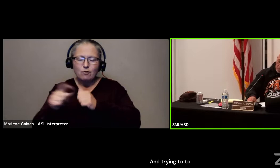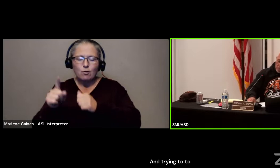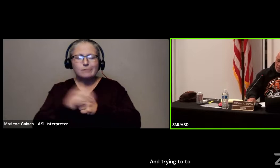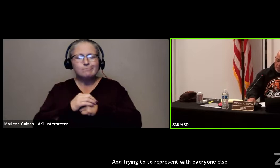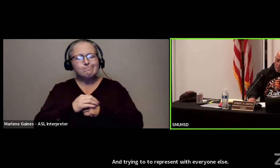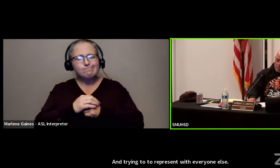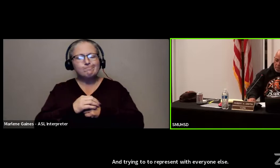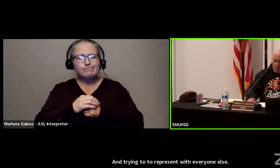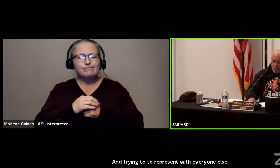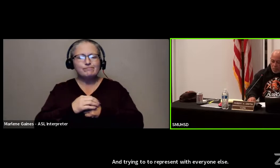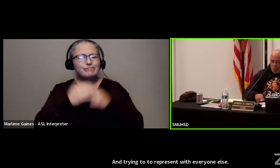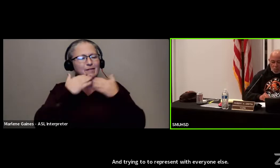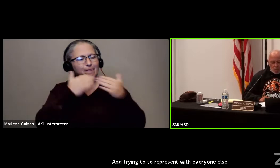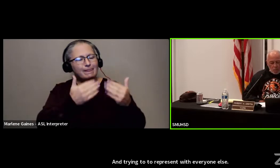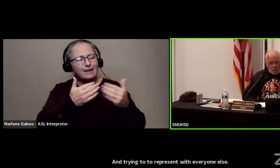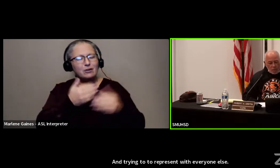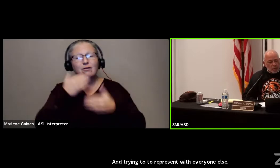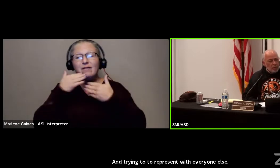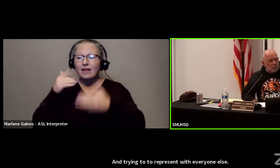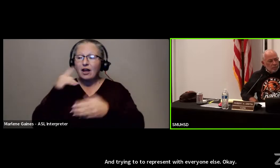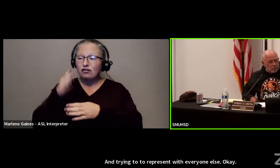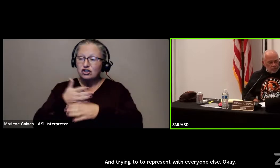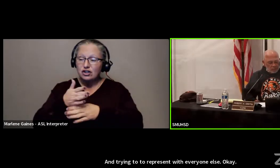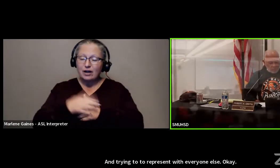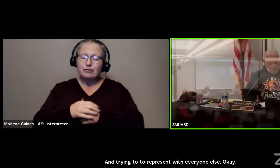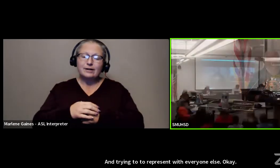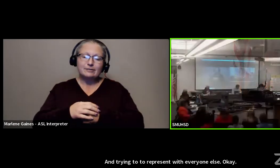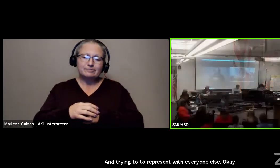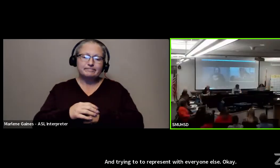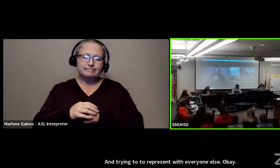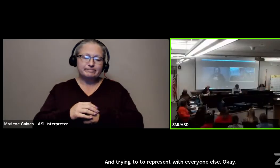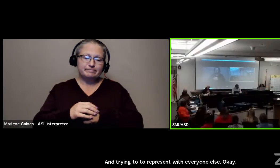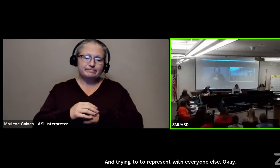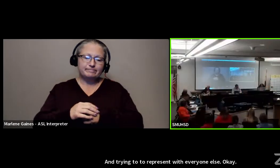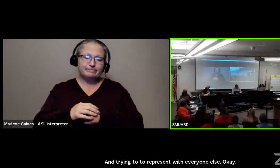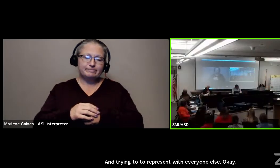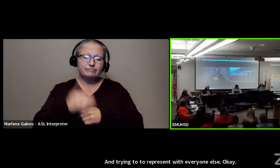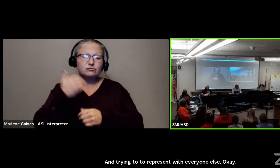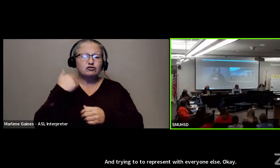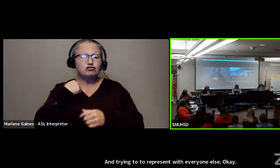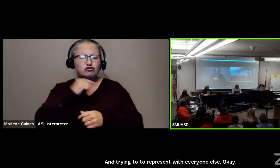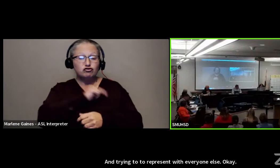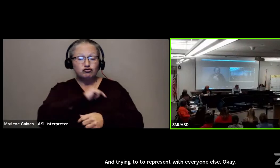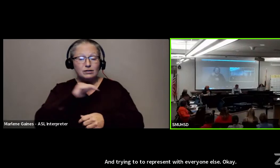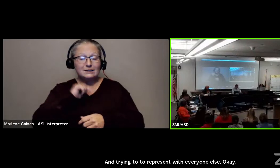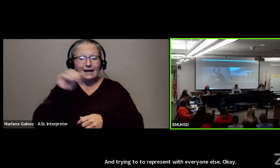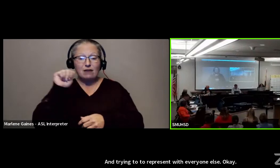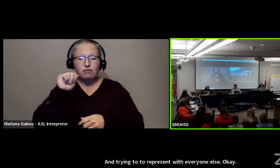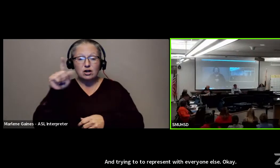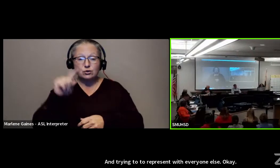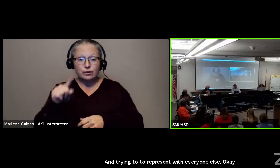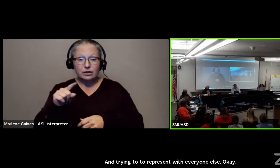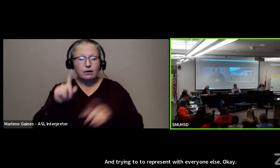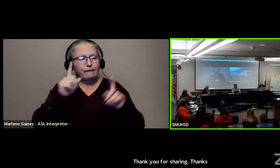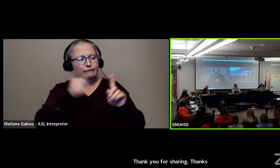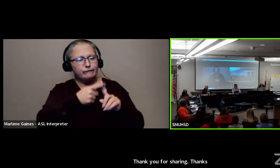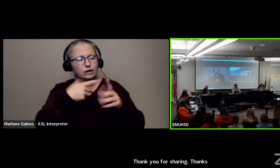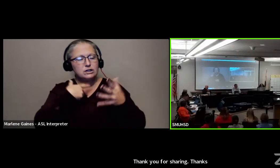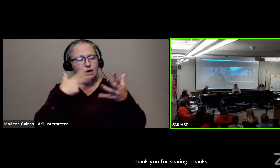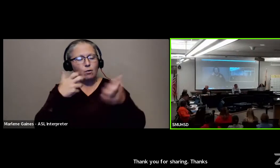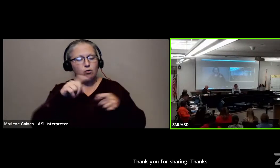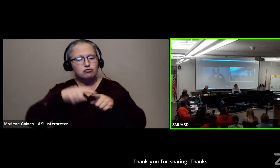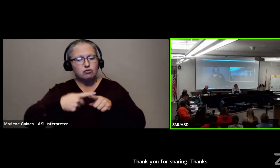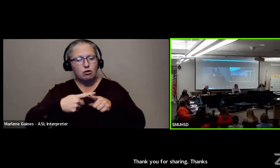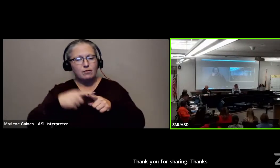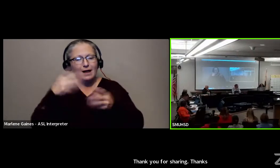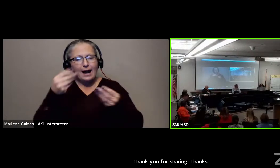Okay. Thank you. Thank you for sharing. Excellent. Thank Trustee you. Zuniga, Andrade Zuniga. First I wanted to start with the